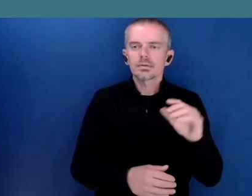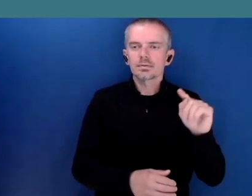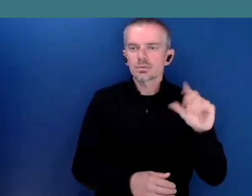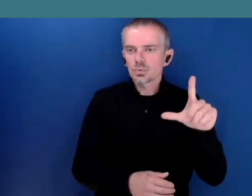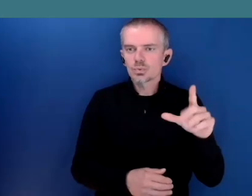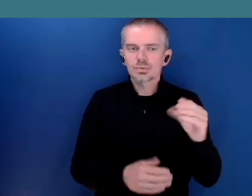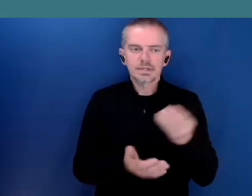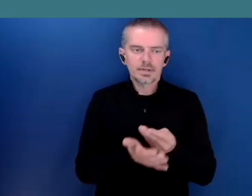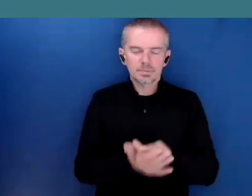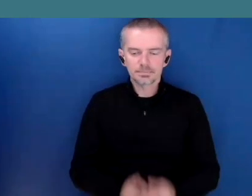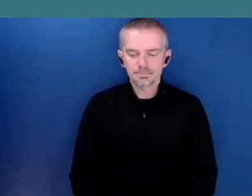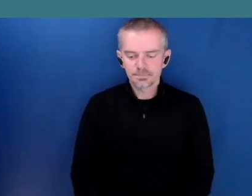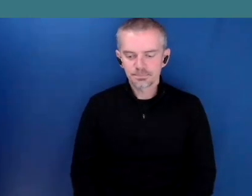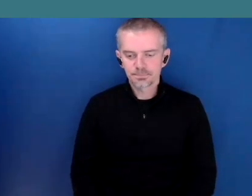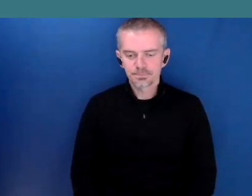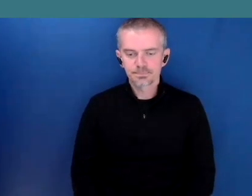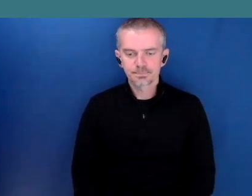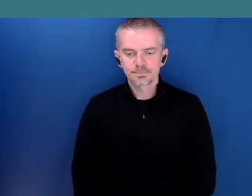Great, thanks, Emily.